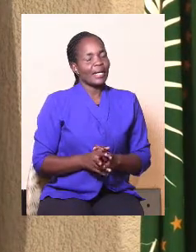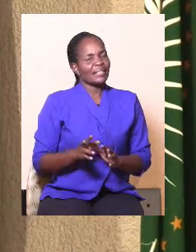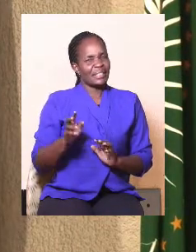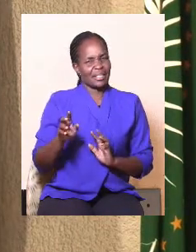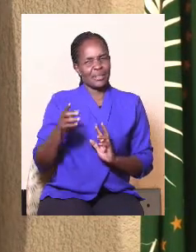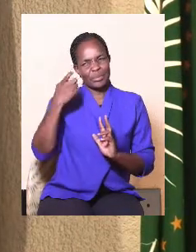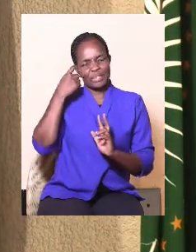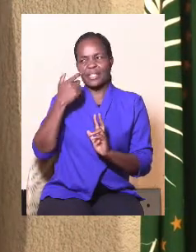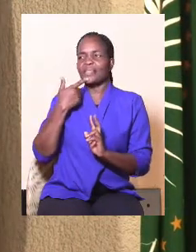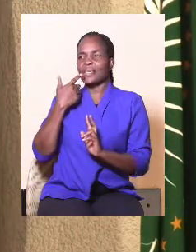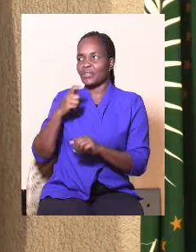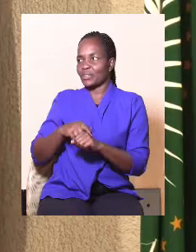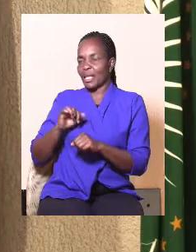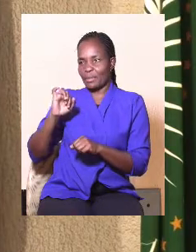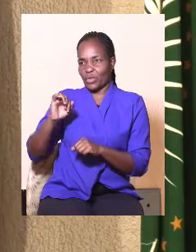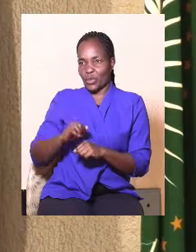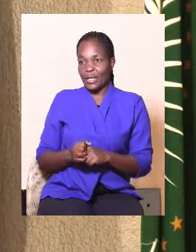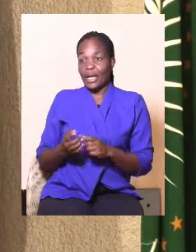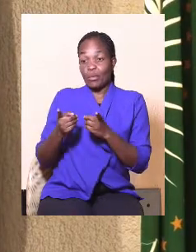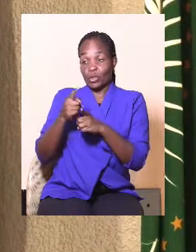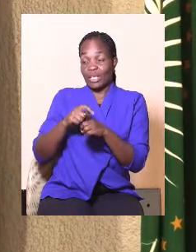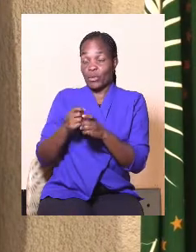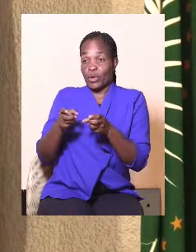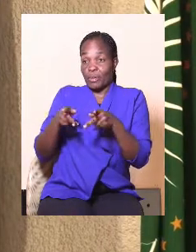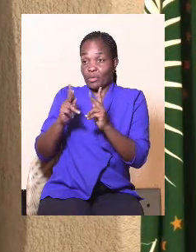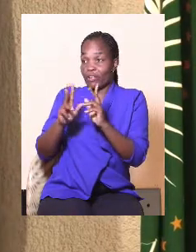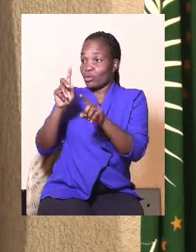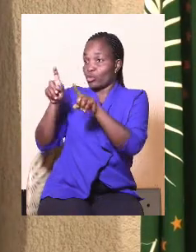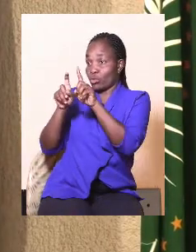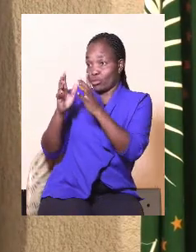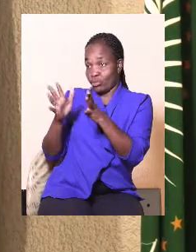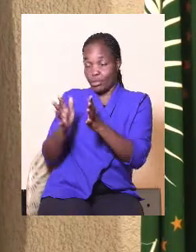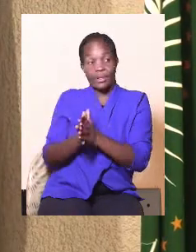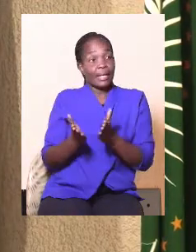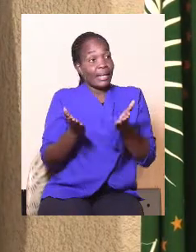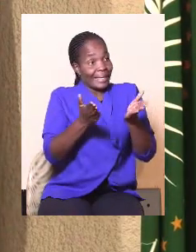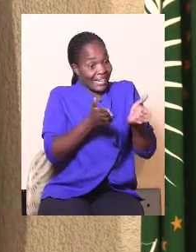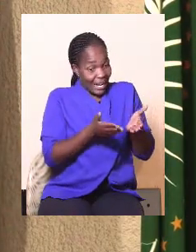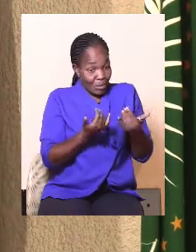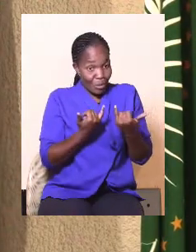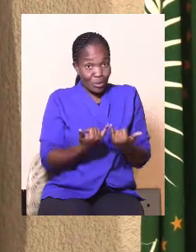in the rollout of this package? Of course, like you say, it's an emergency one.